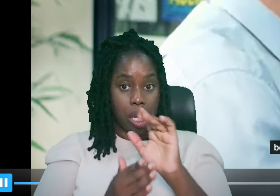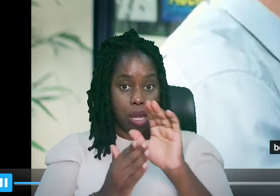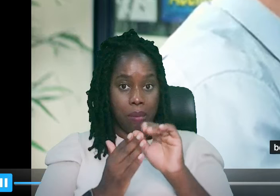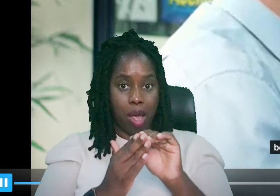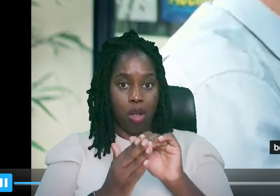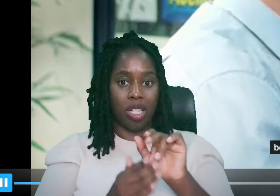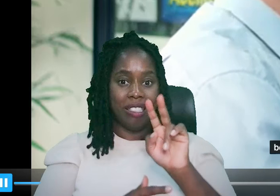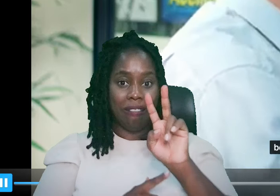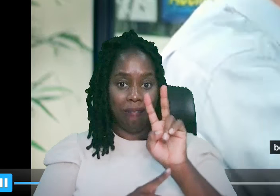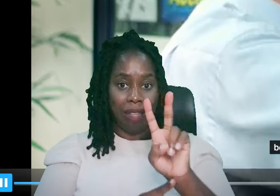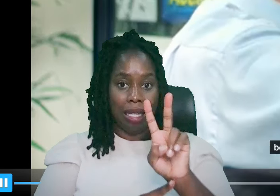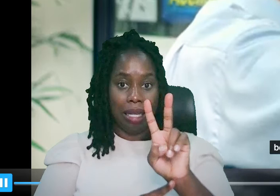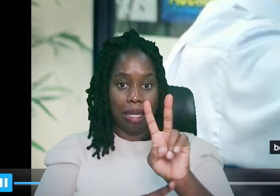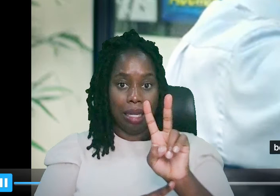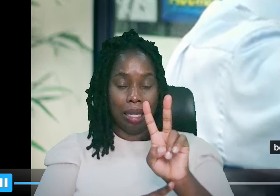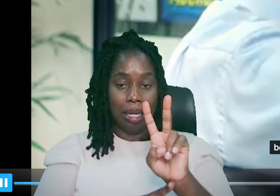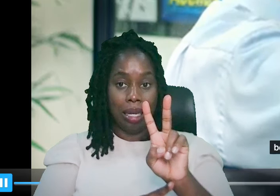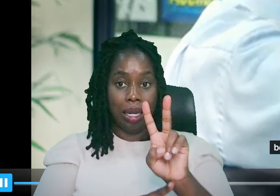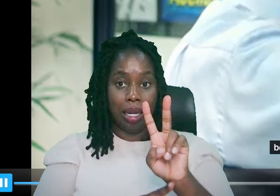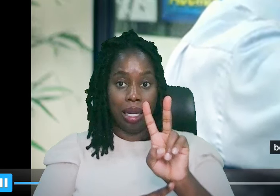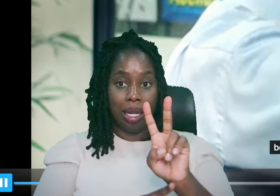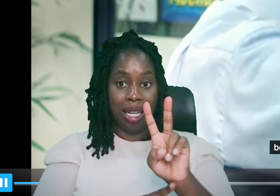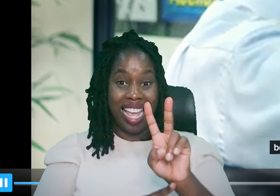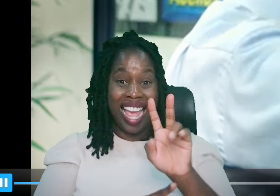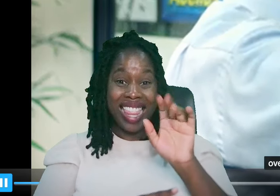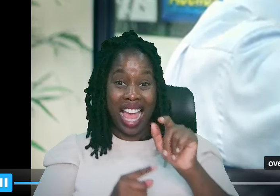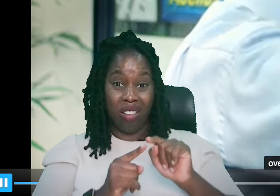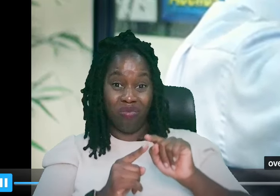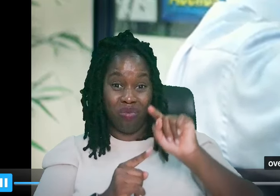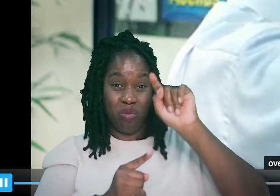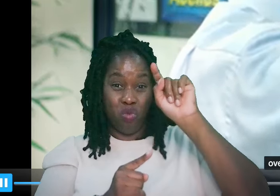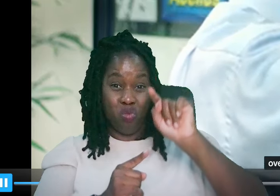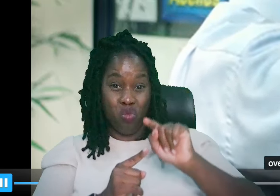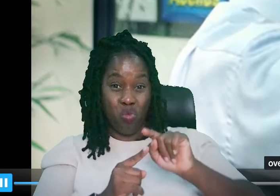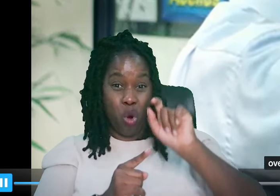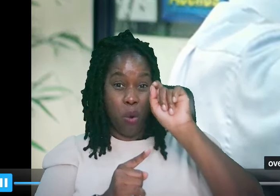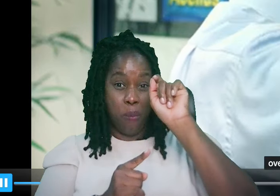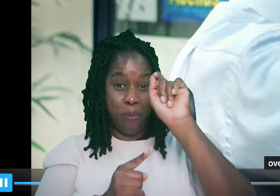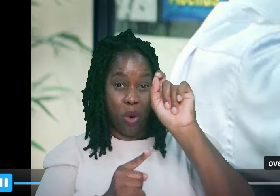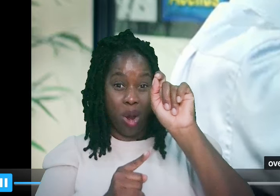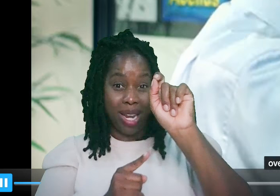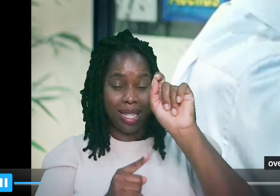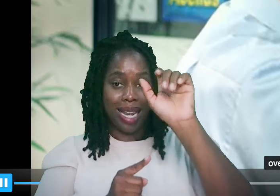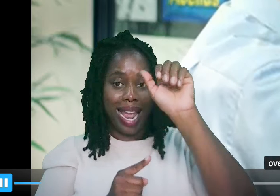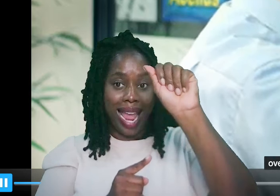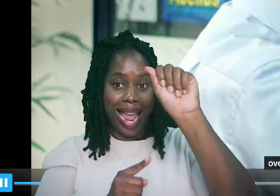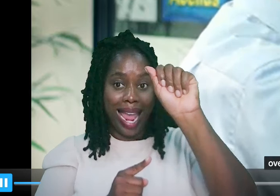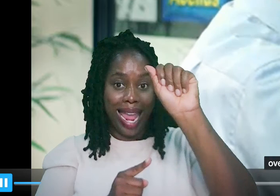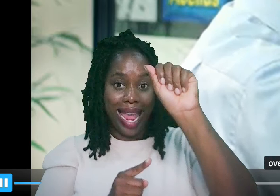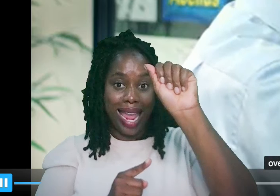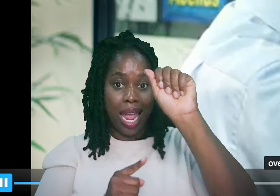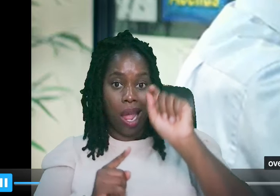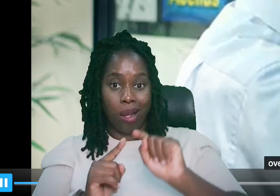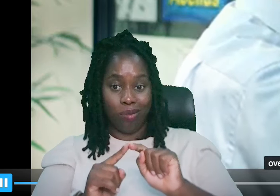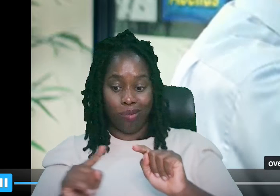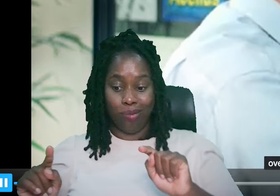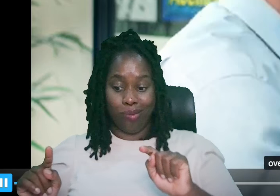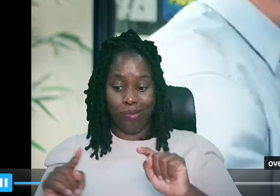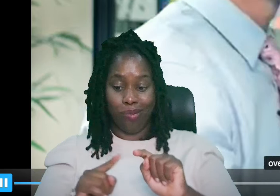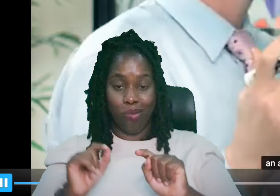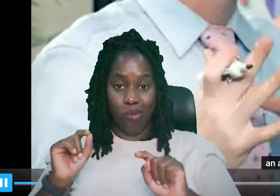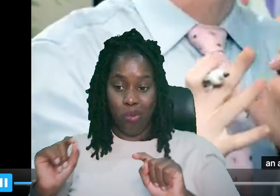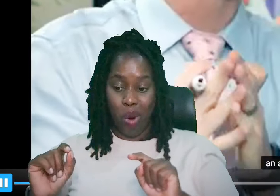V, and then this point up here is A, and this point over here is B,